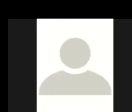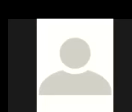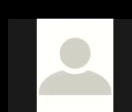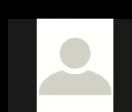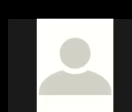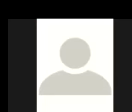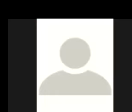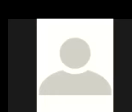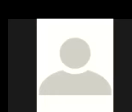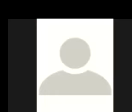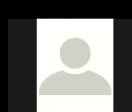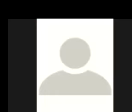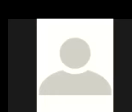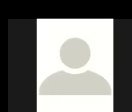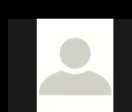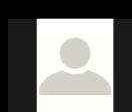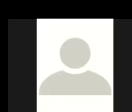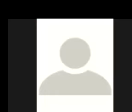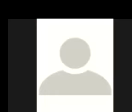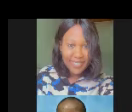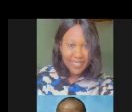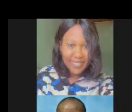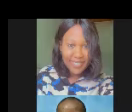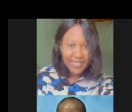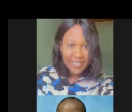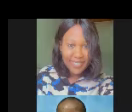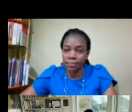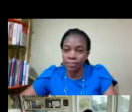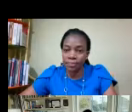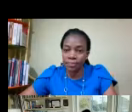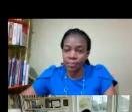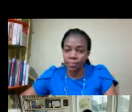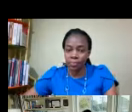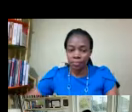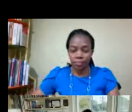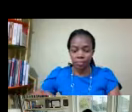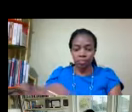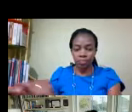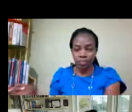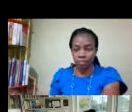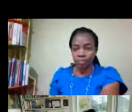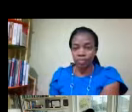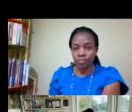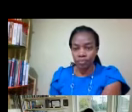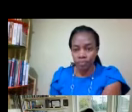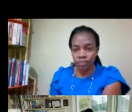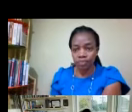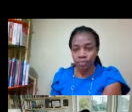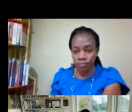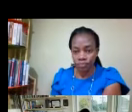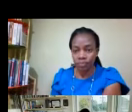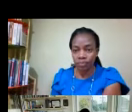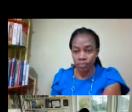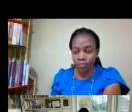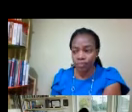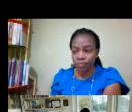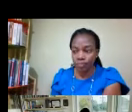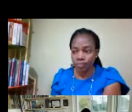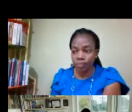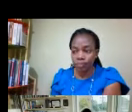I had an illness, I would like to know, but I also want the physician to tell me how I can cure that illness,